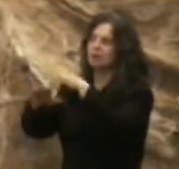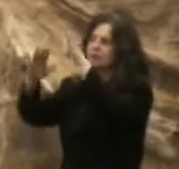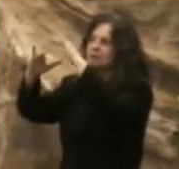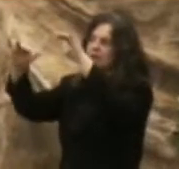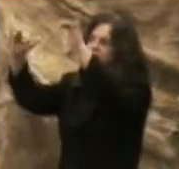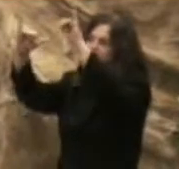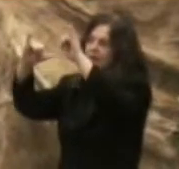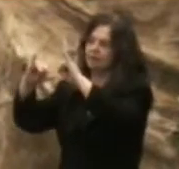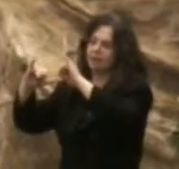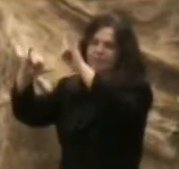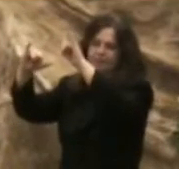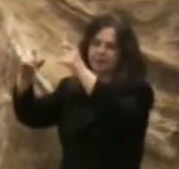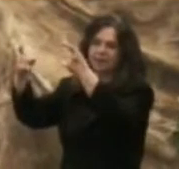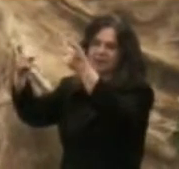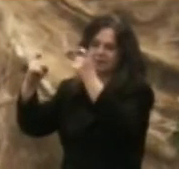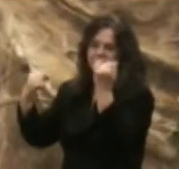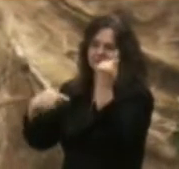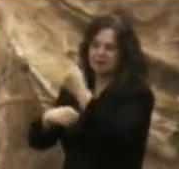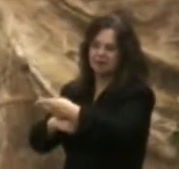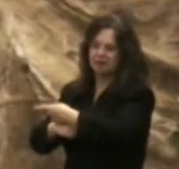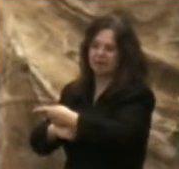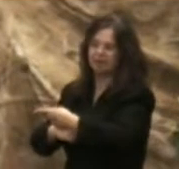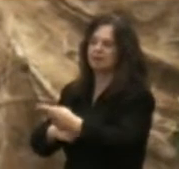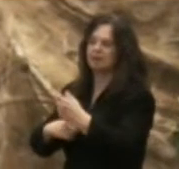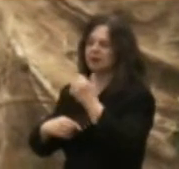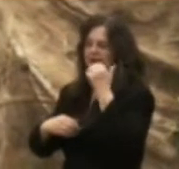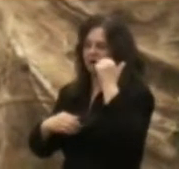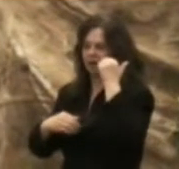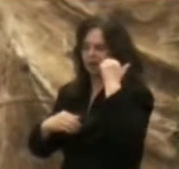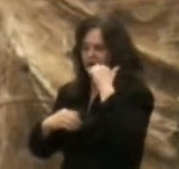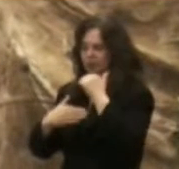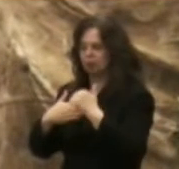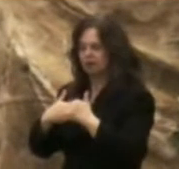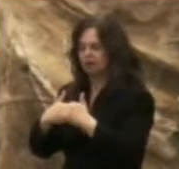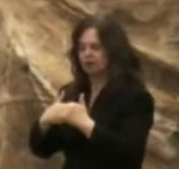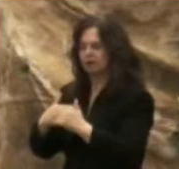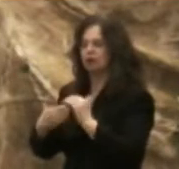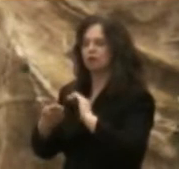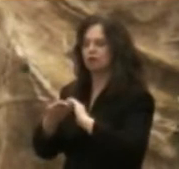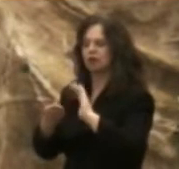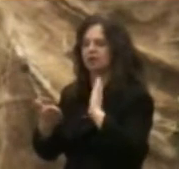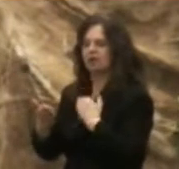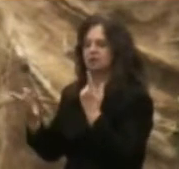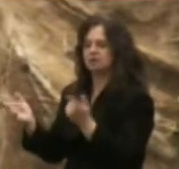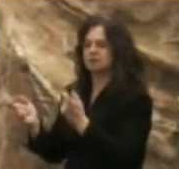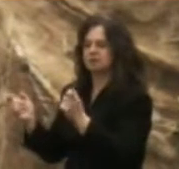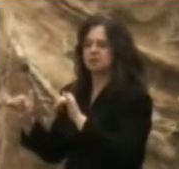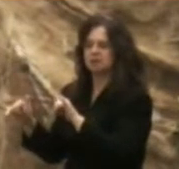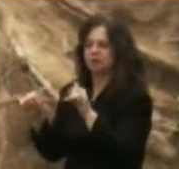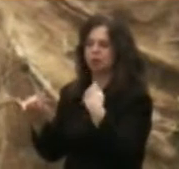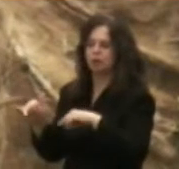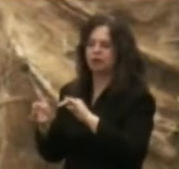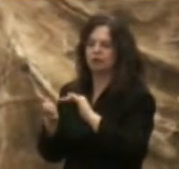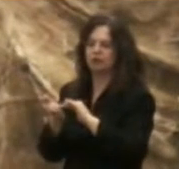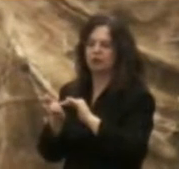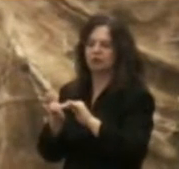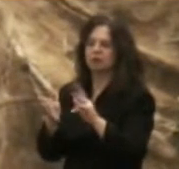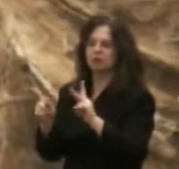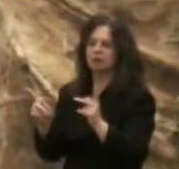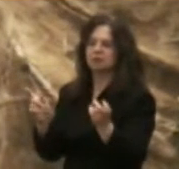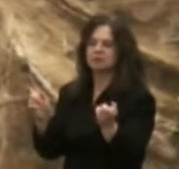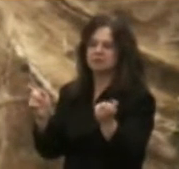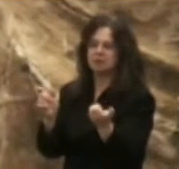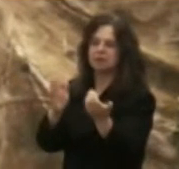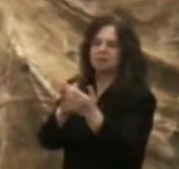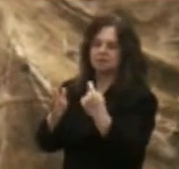earth as it is in heaven. Give us this day our daily bread, and forgive us our trespasses, as we forgive those